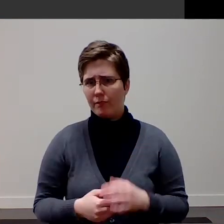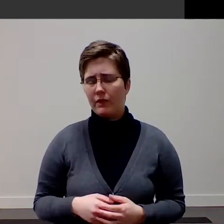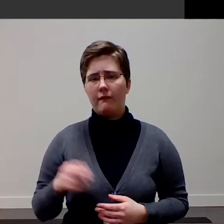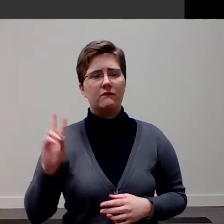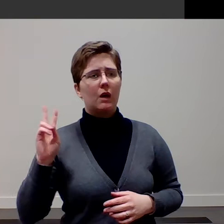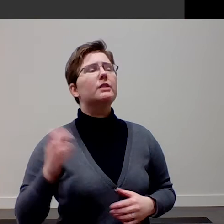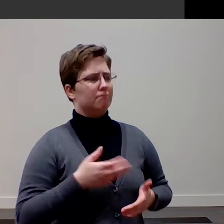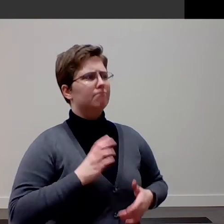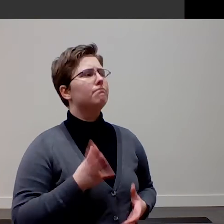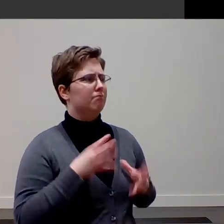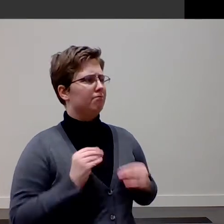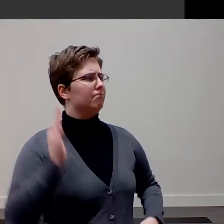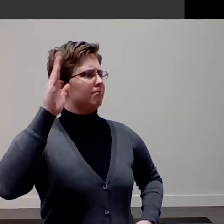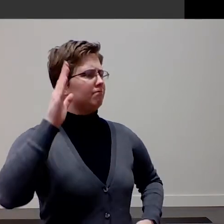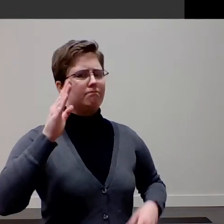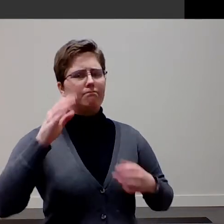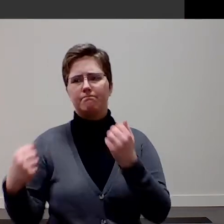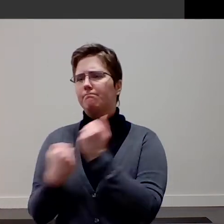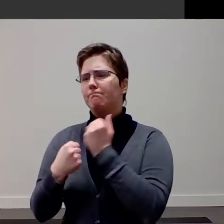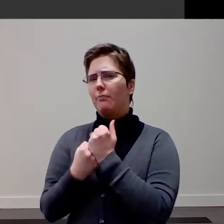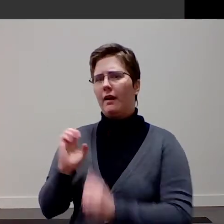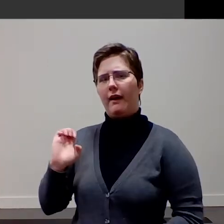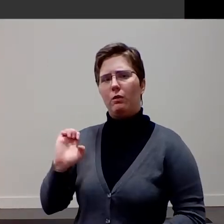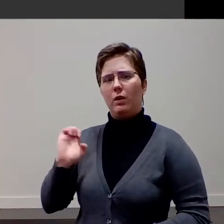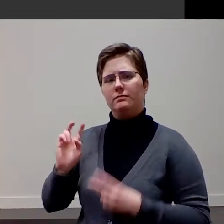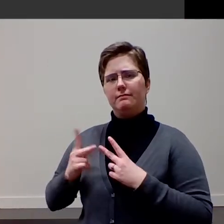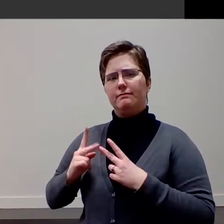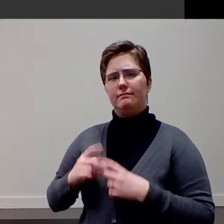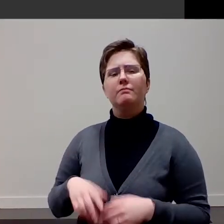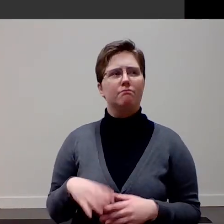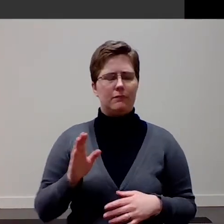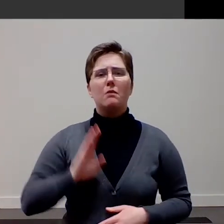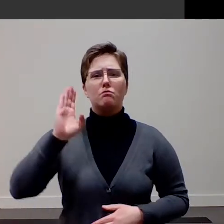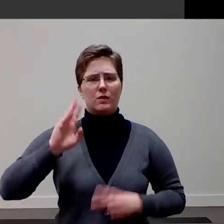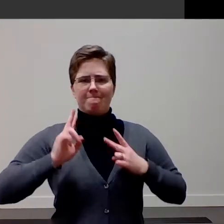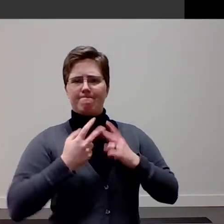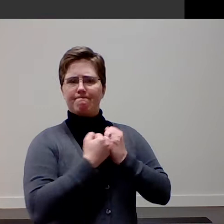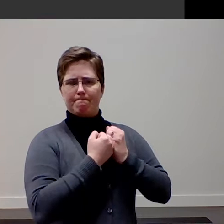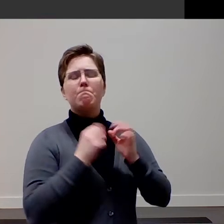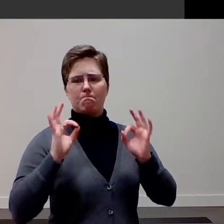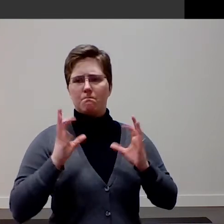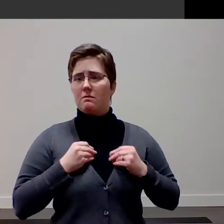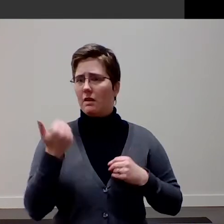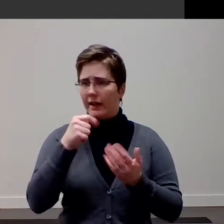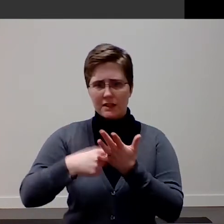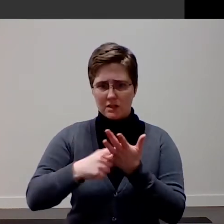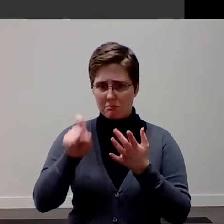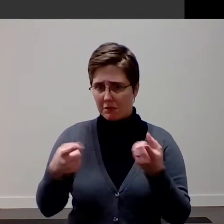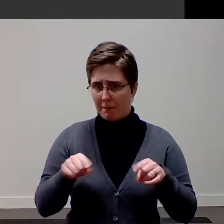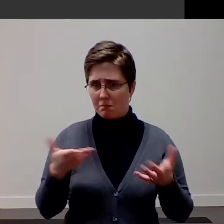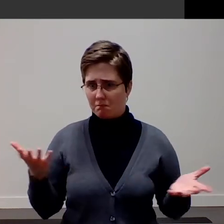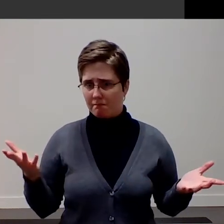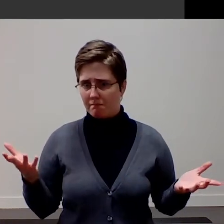So moved, Varwig. Seconded, Eichenberg. It's been moved and seconded. Is there any discussion?